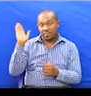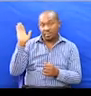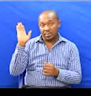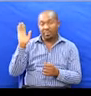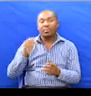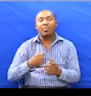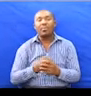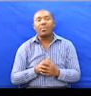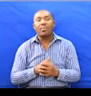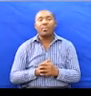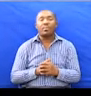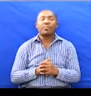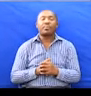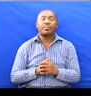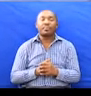hydrogen,